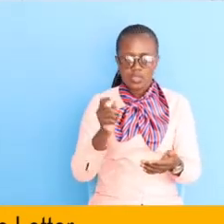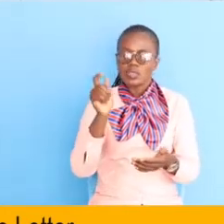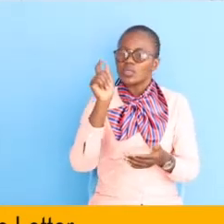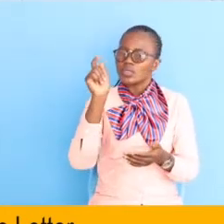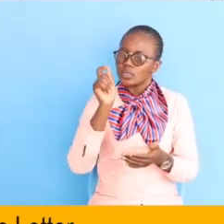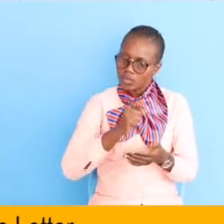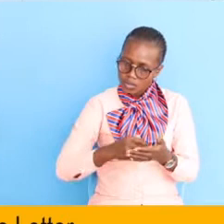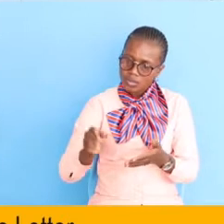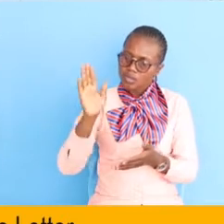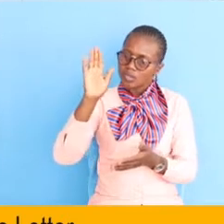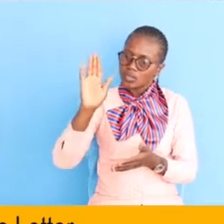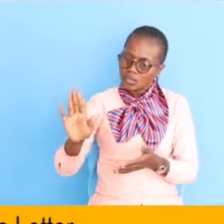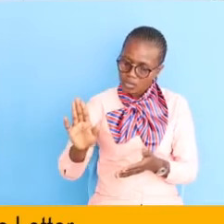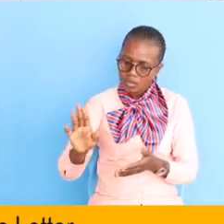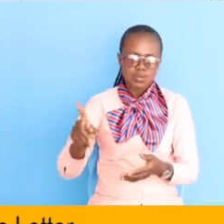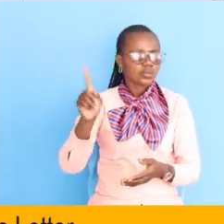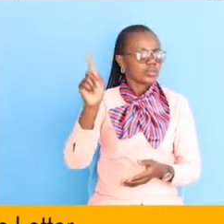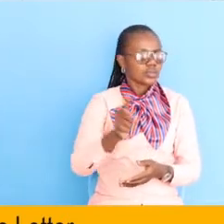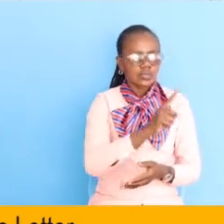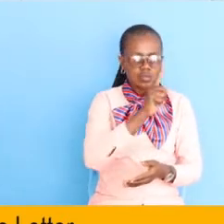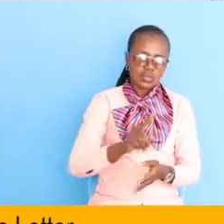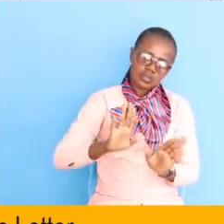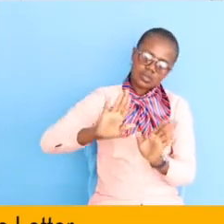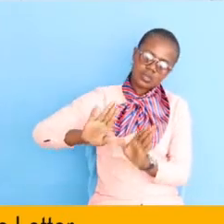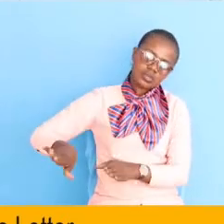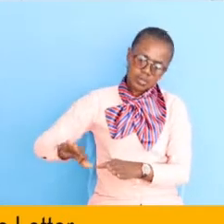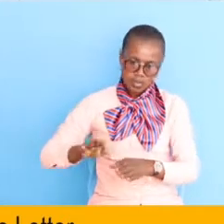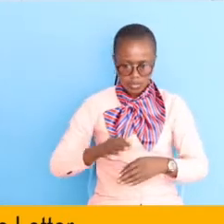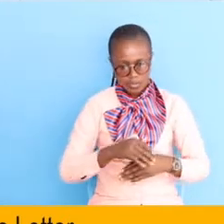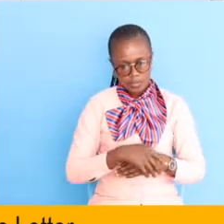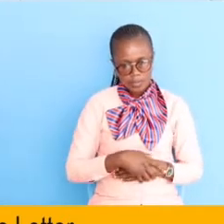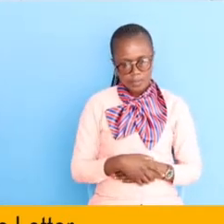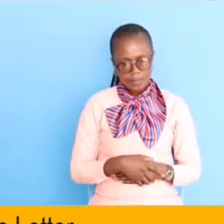way how we can write it.